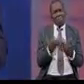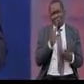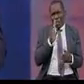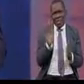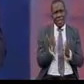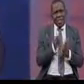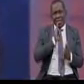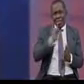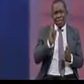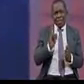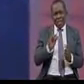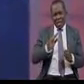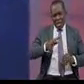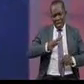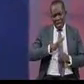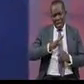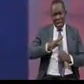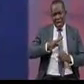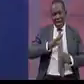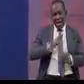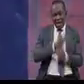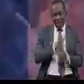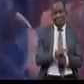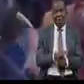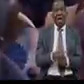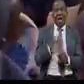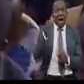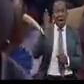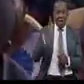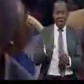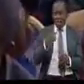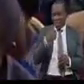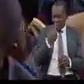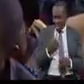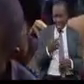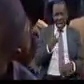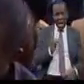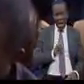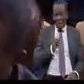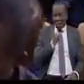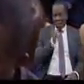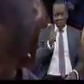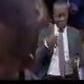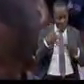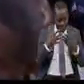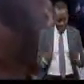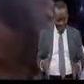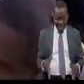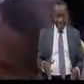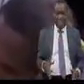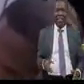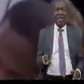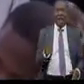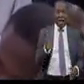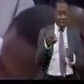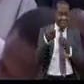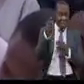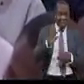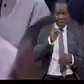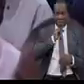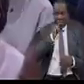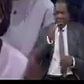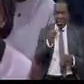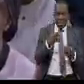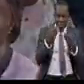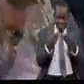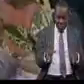yet. He's not through with you yet. And then he gave me the prophetic